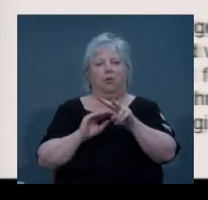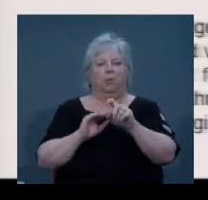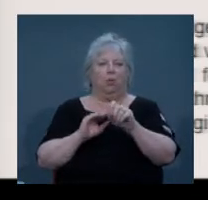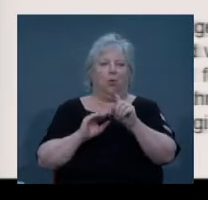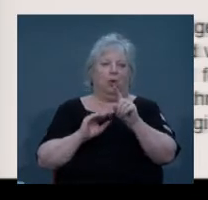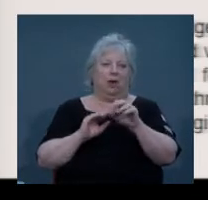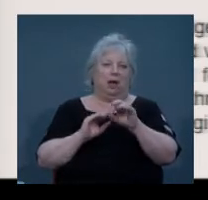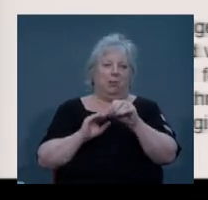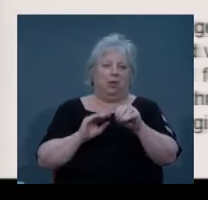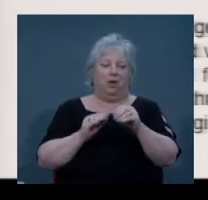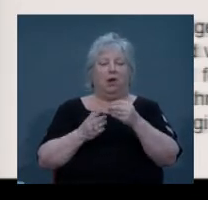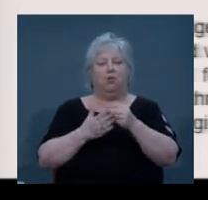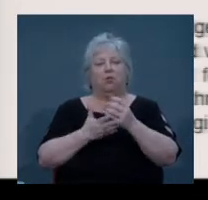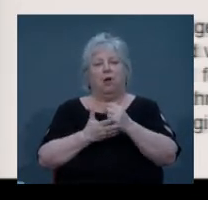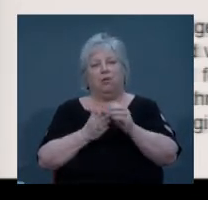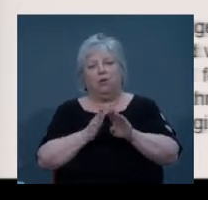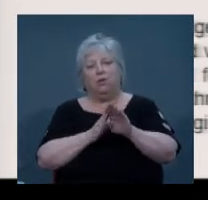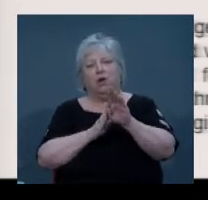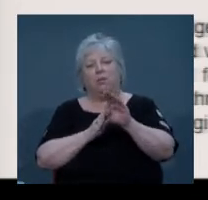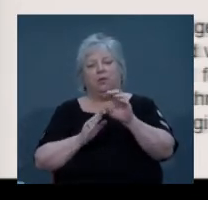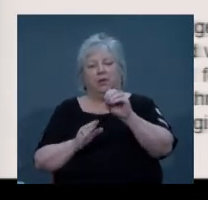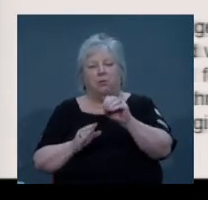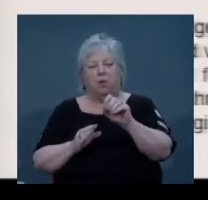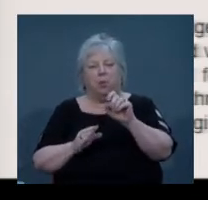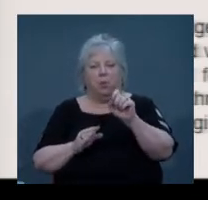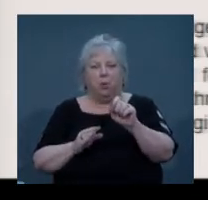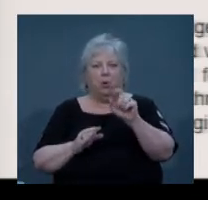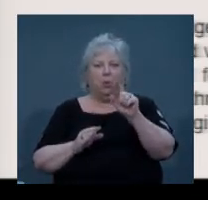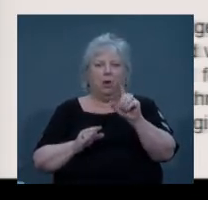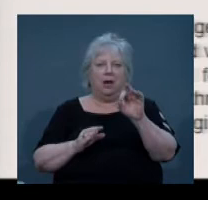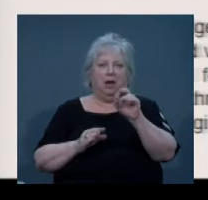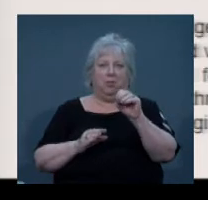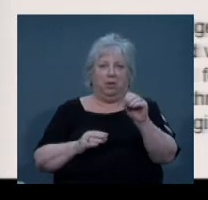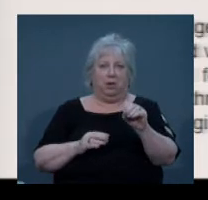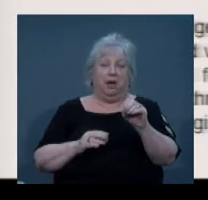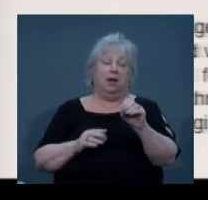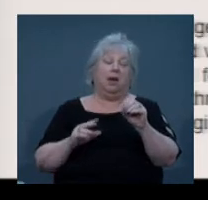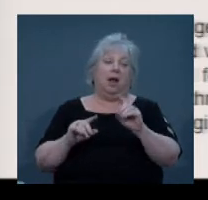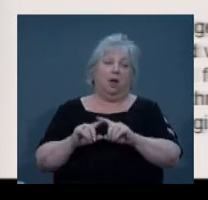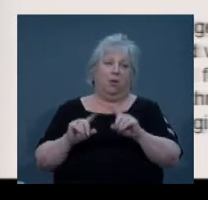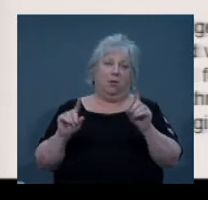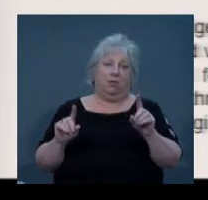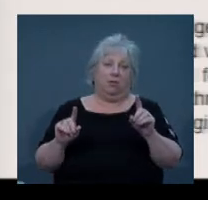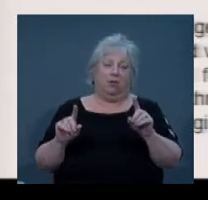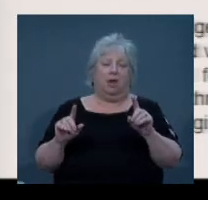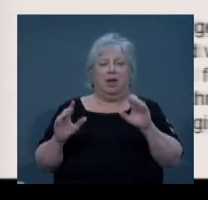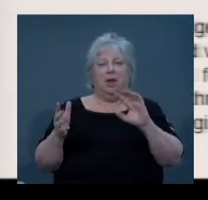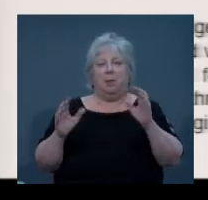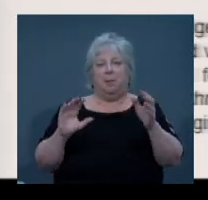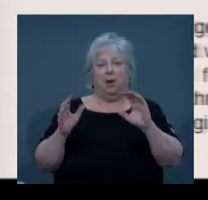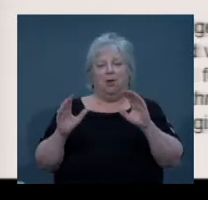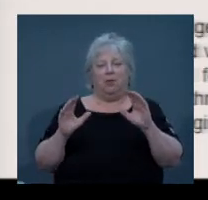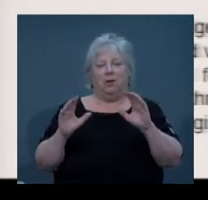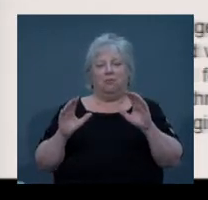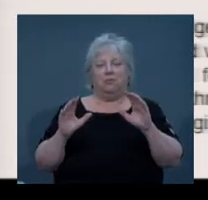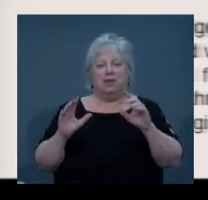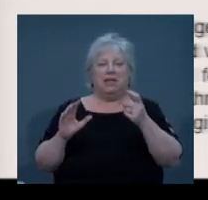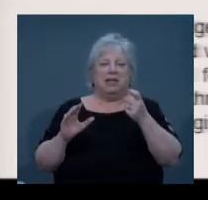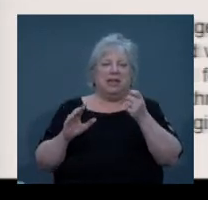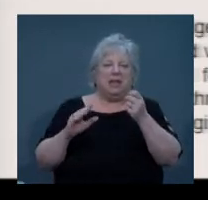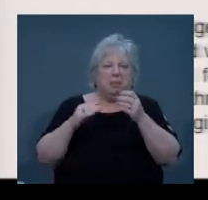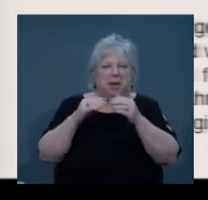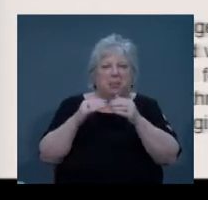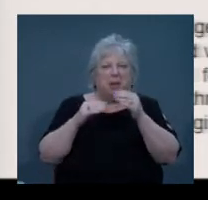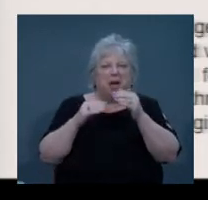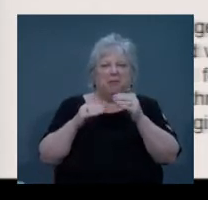3.19%. Revenues are up 0.91%. However, the comparison, while they are slightly above